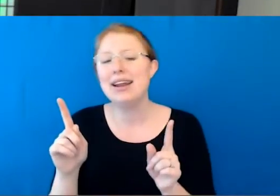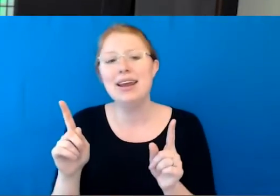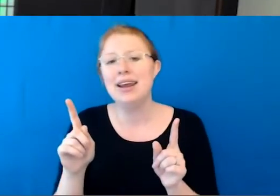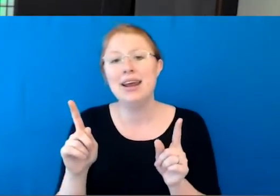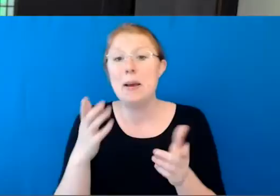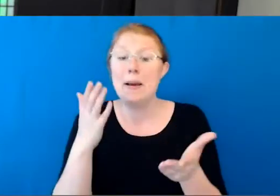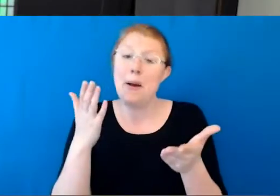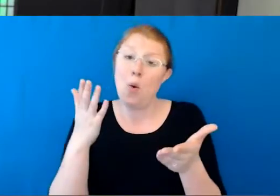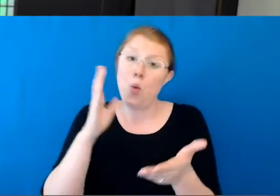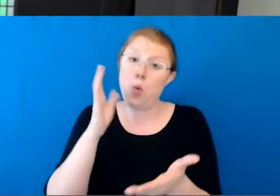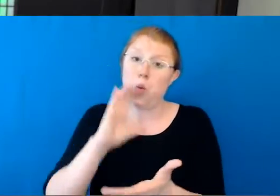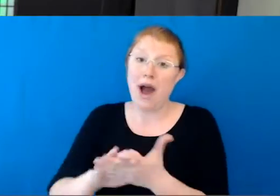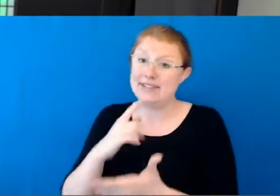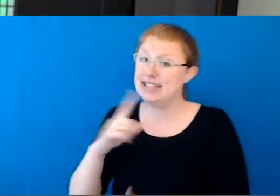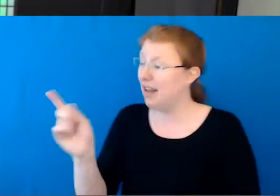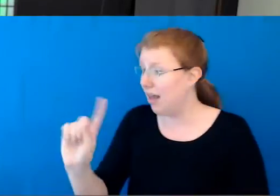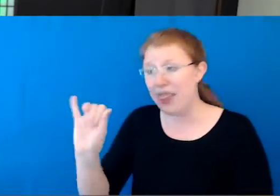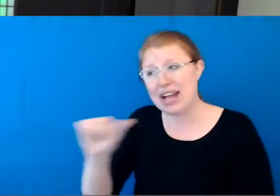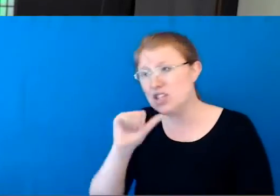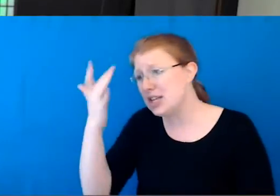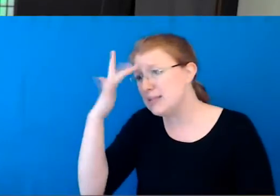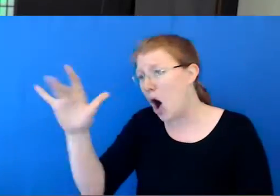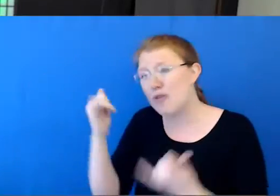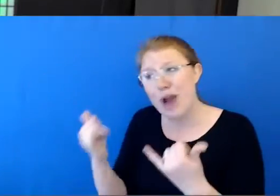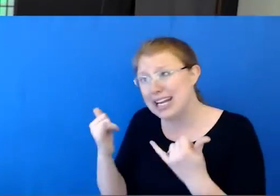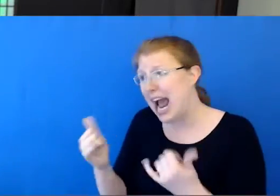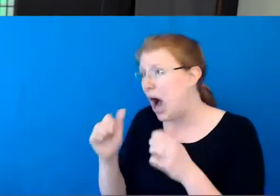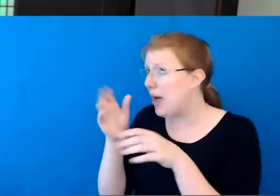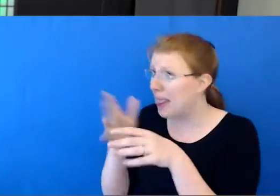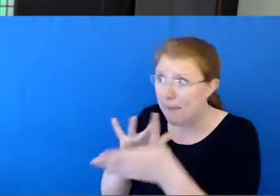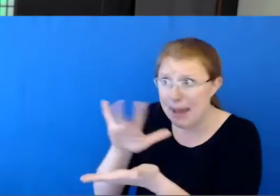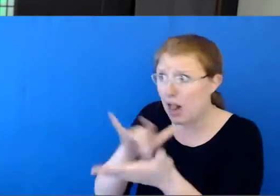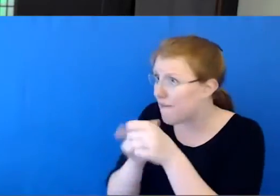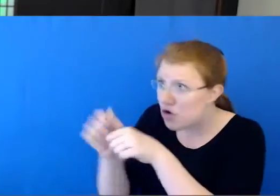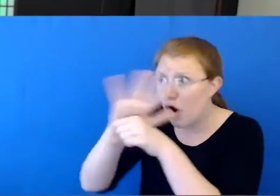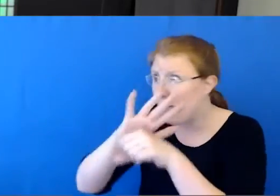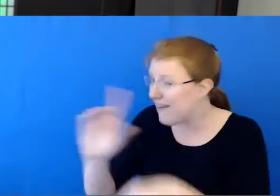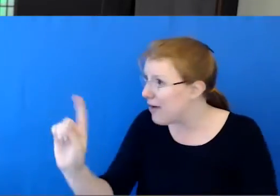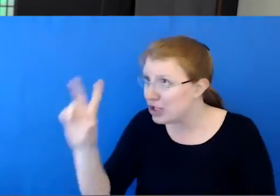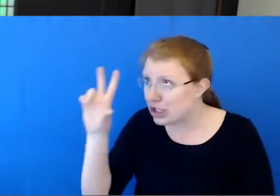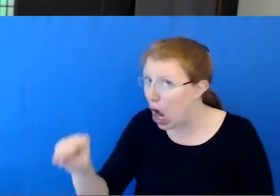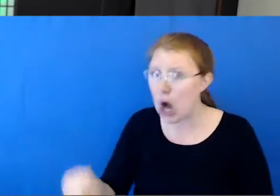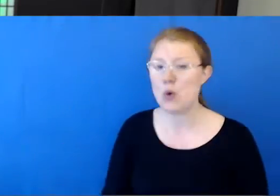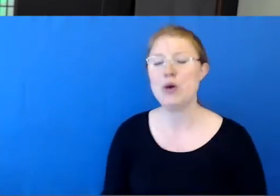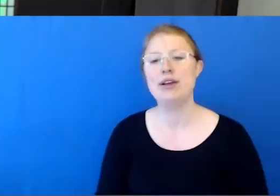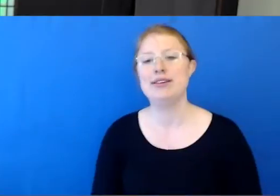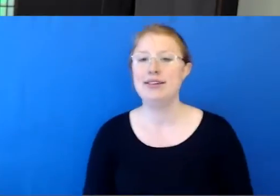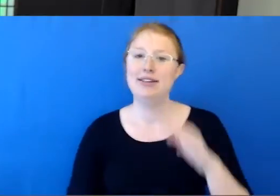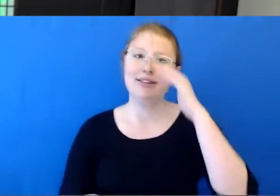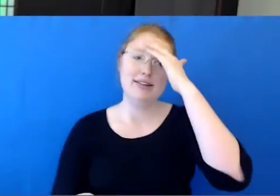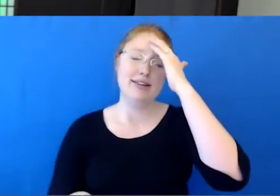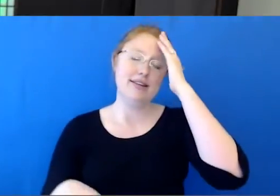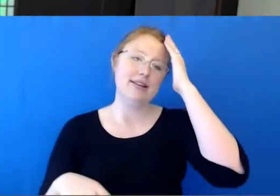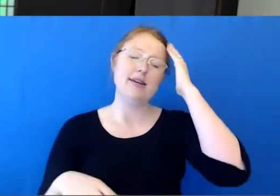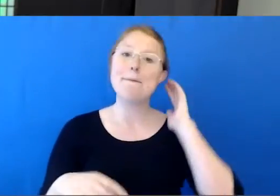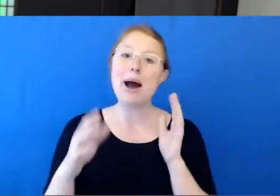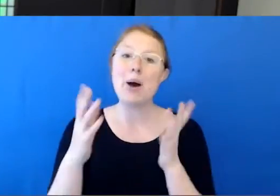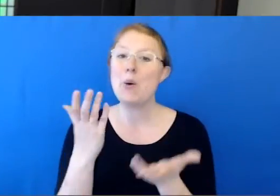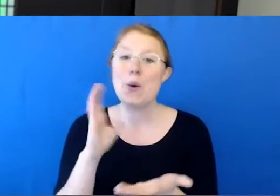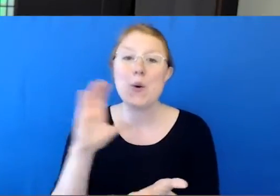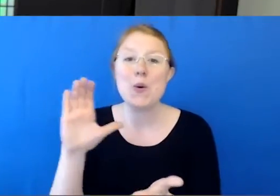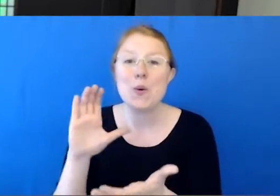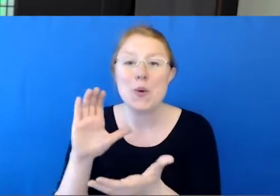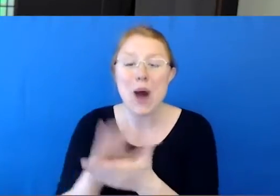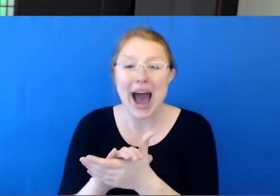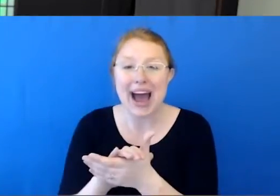go and get that Harley Davidson for $50,000 that you so desperately want, Tammy, for summer